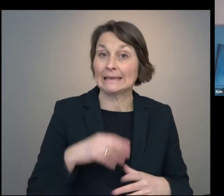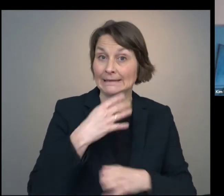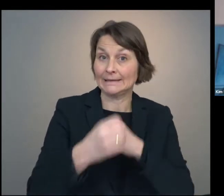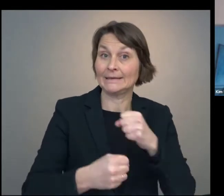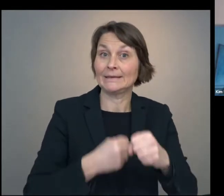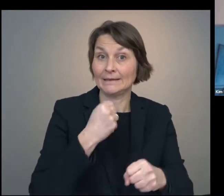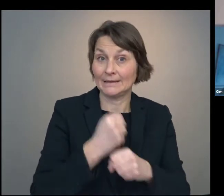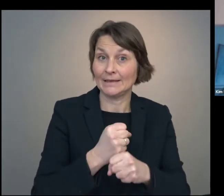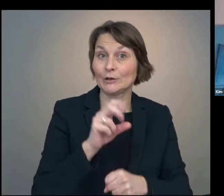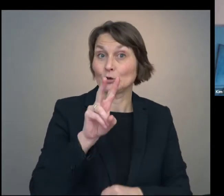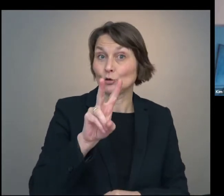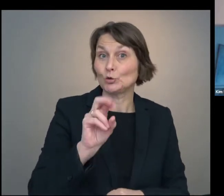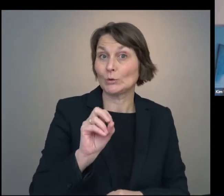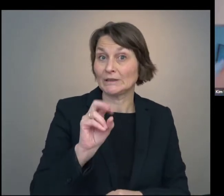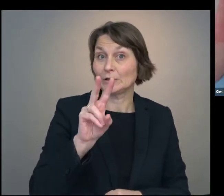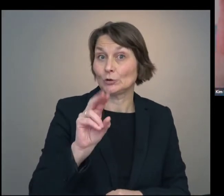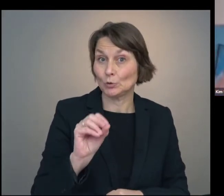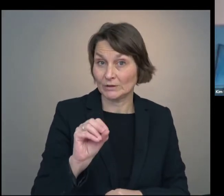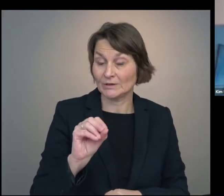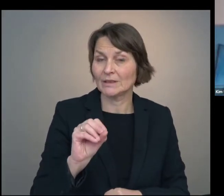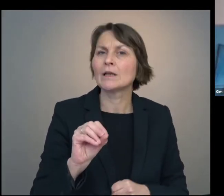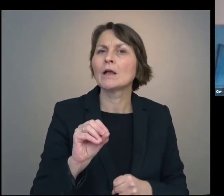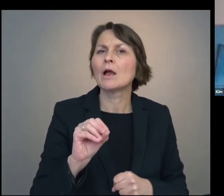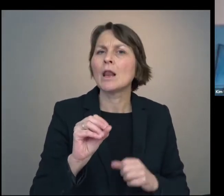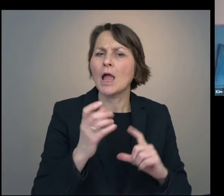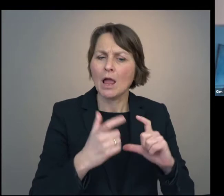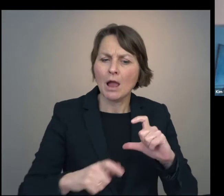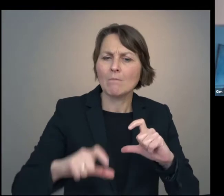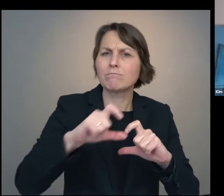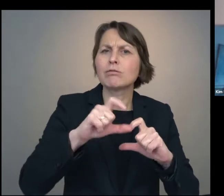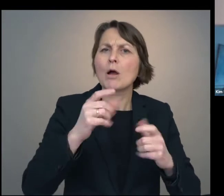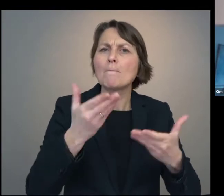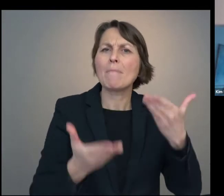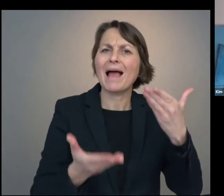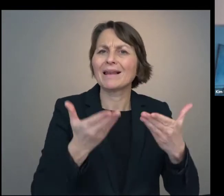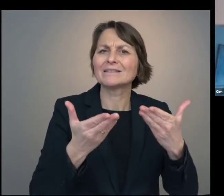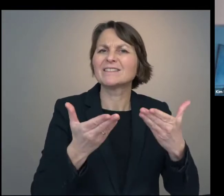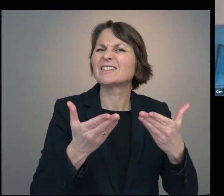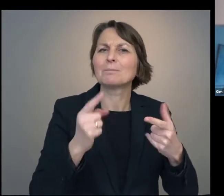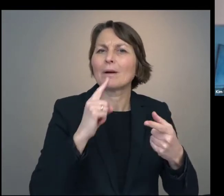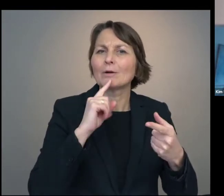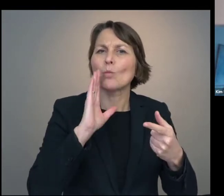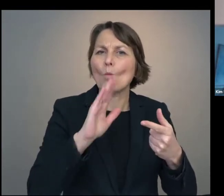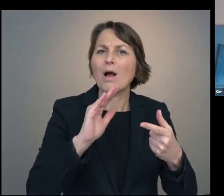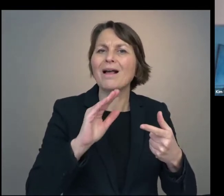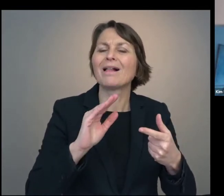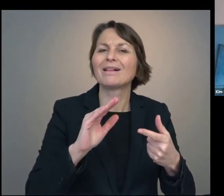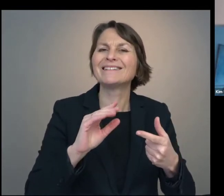as of 2020, we will not put more onto the balance, but we will start depreciating